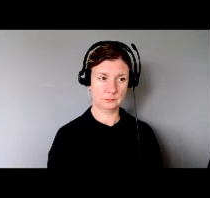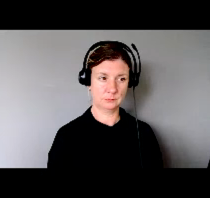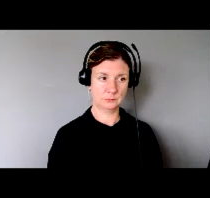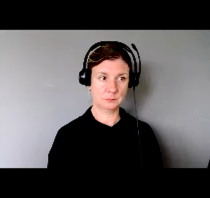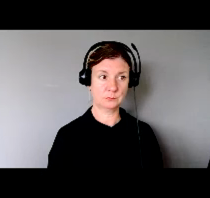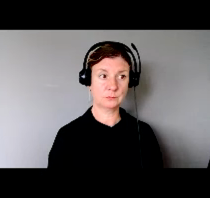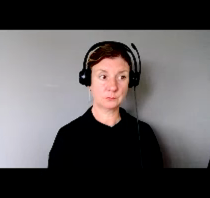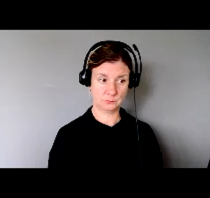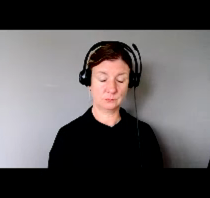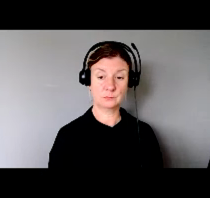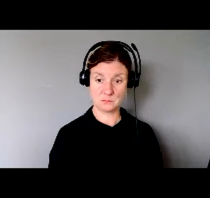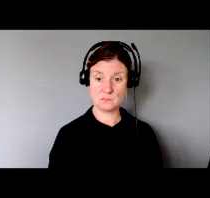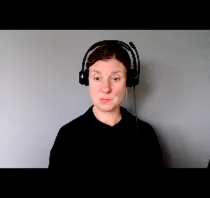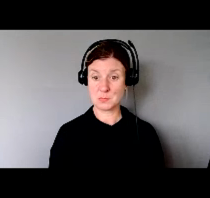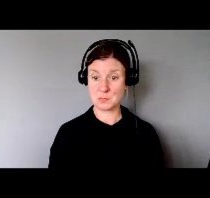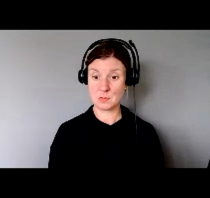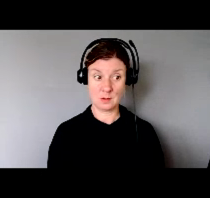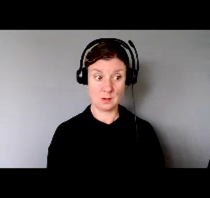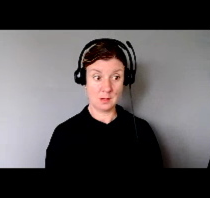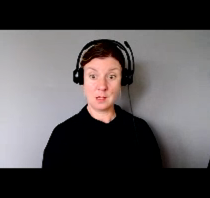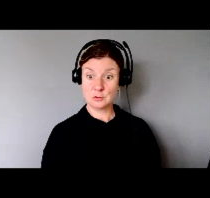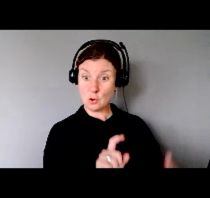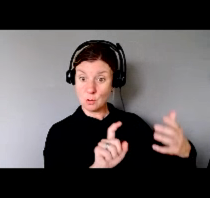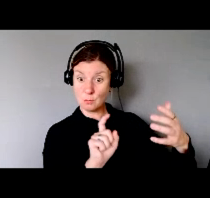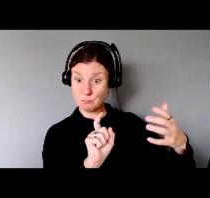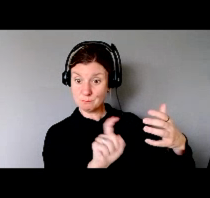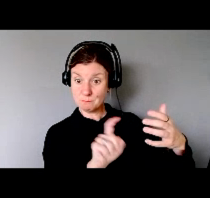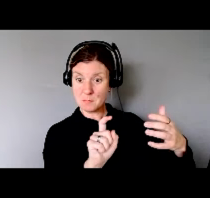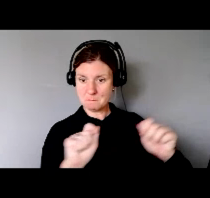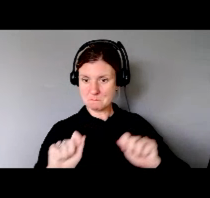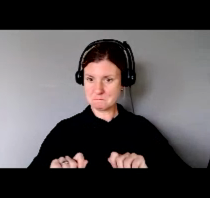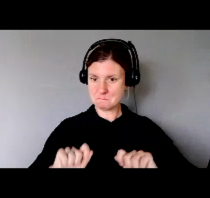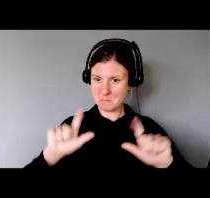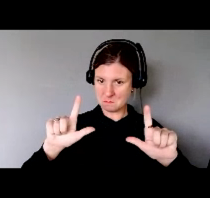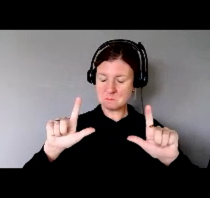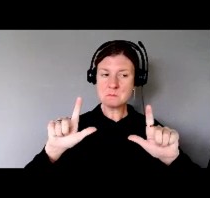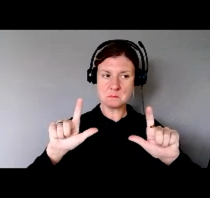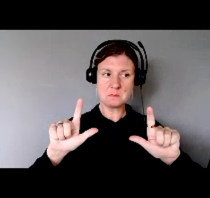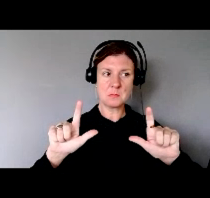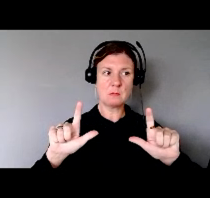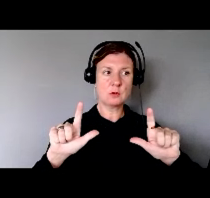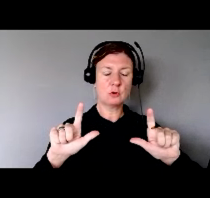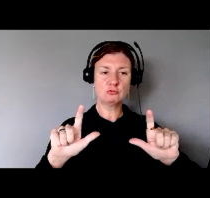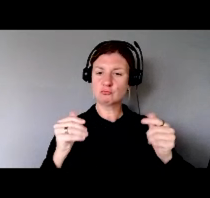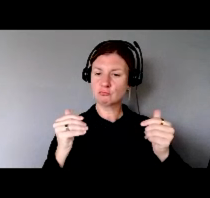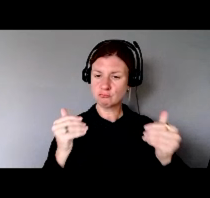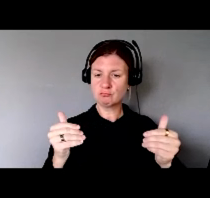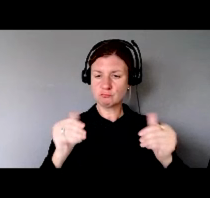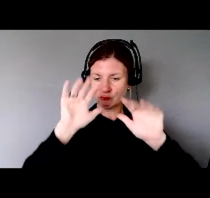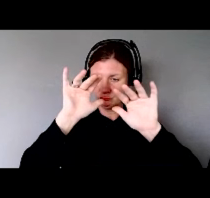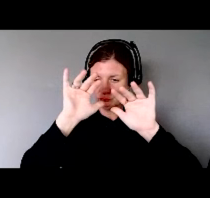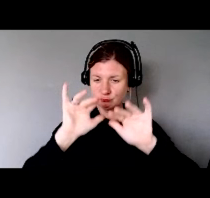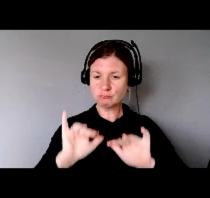After clicking the pencil icon, a splash page will open and you will be able to enter the following information